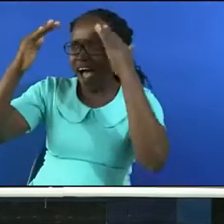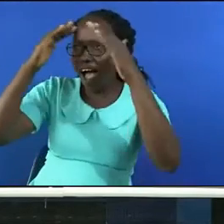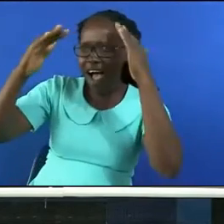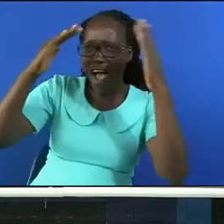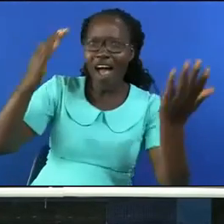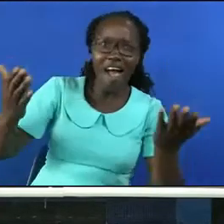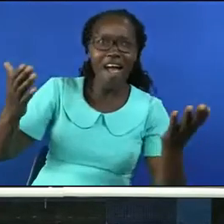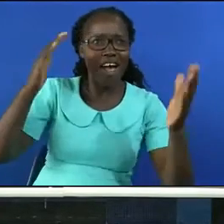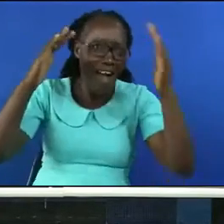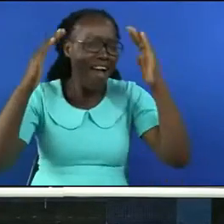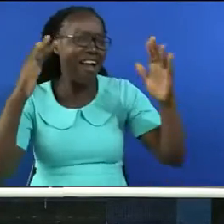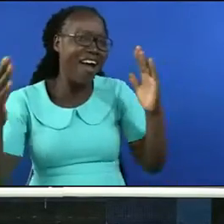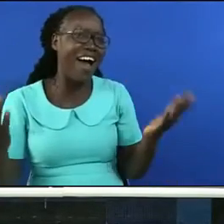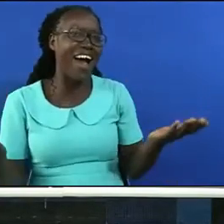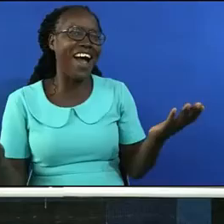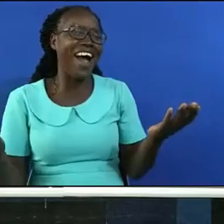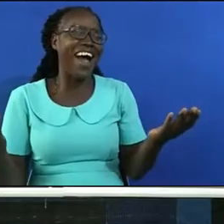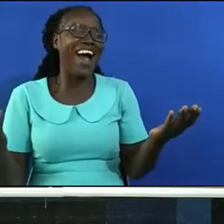Hey, my wife.